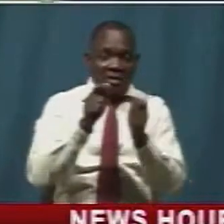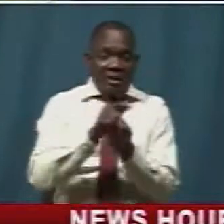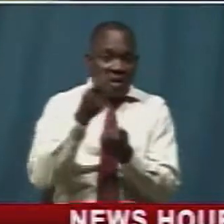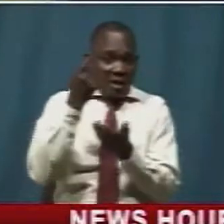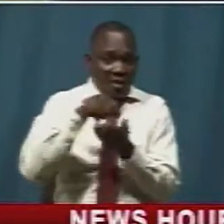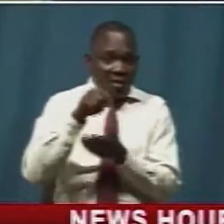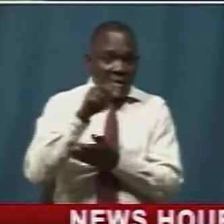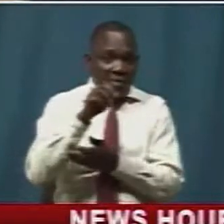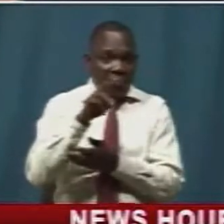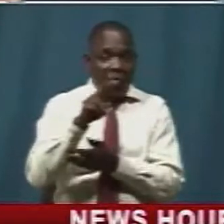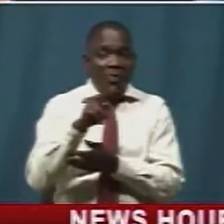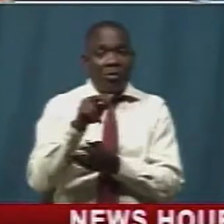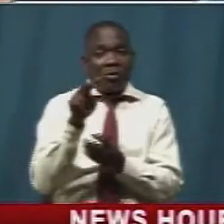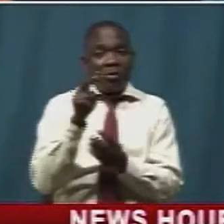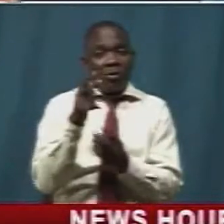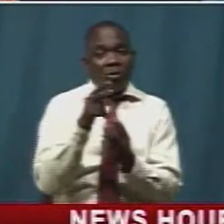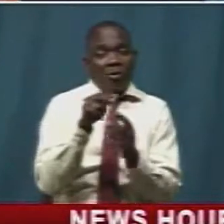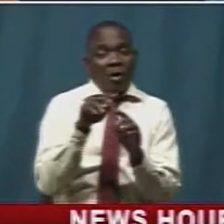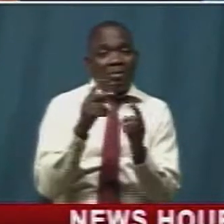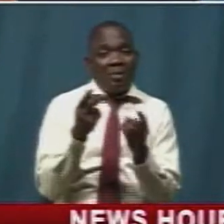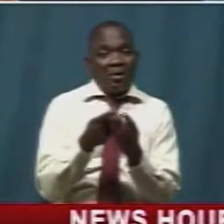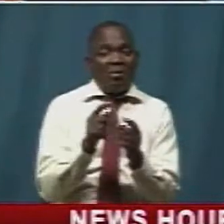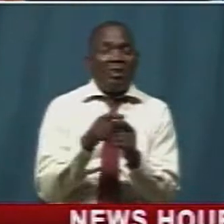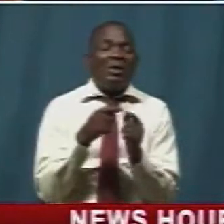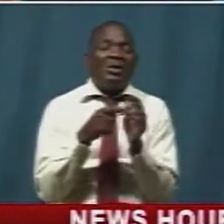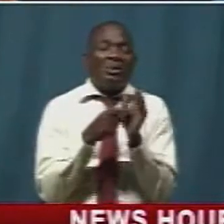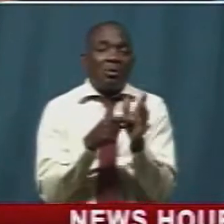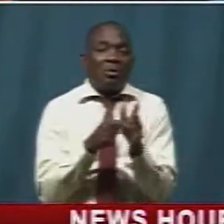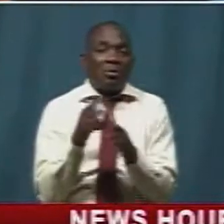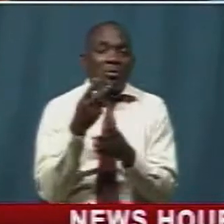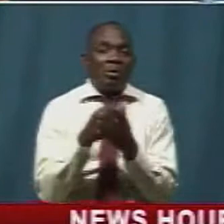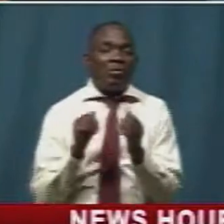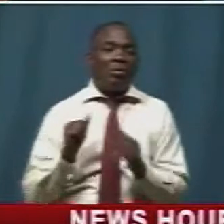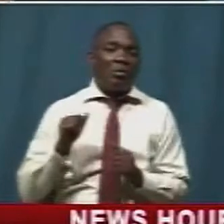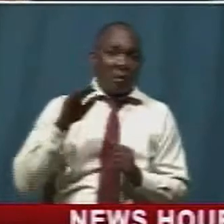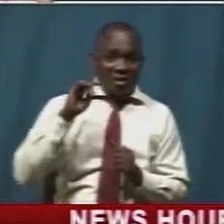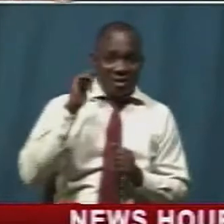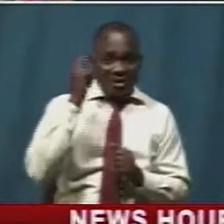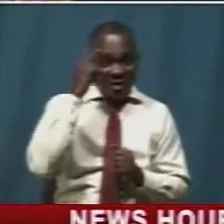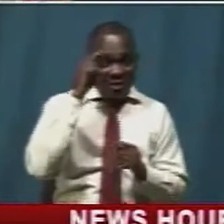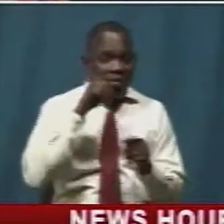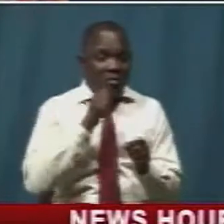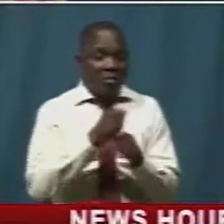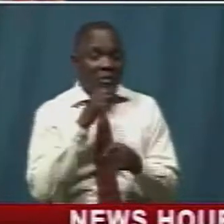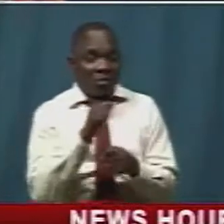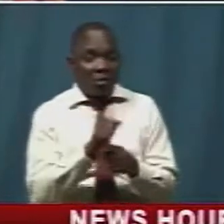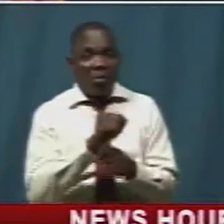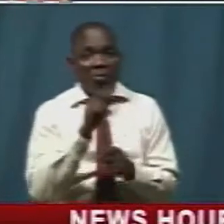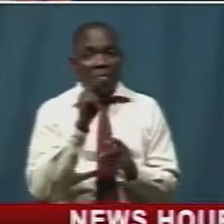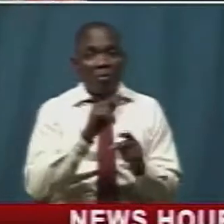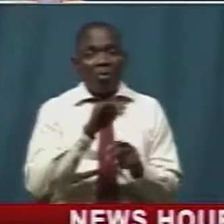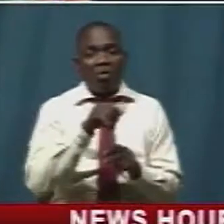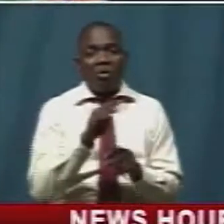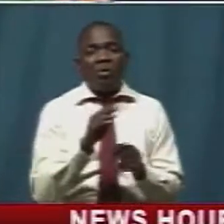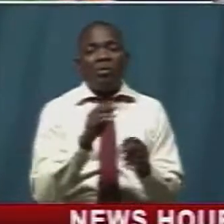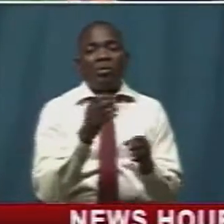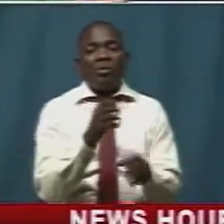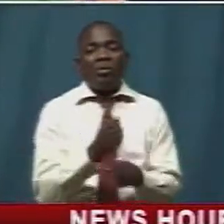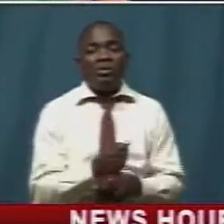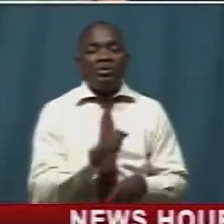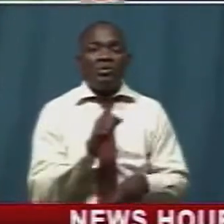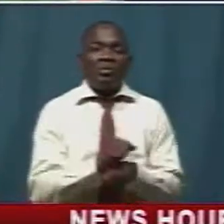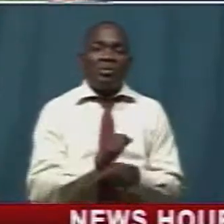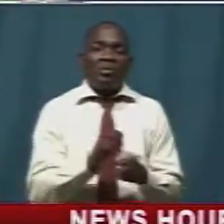of the MOU between the two parties was to signify the commitment from government to ensure that jobs in Ghana operate with